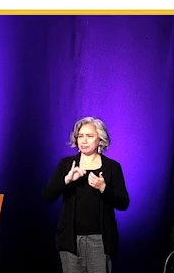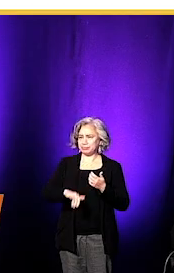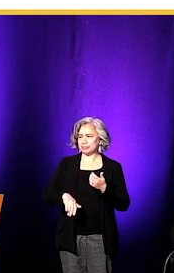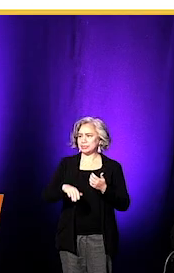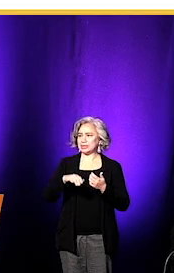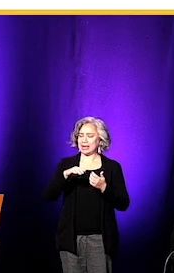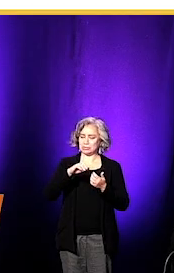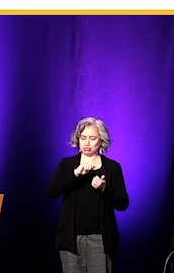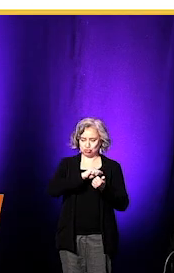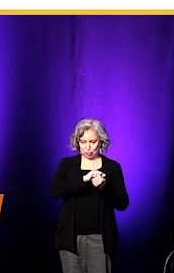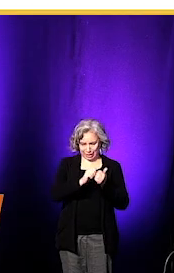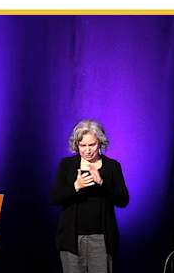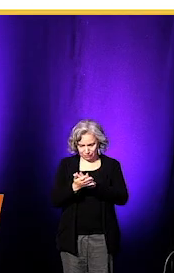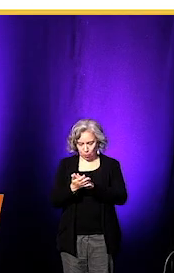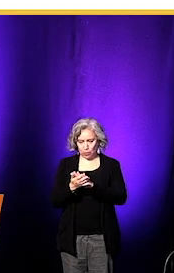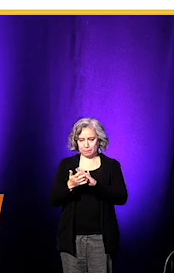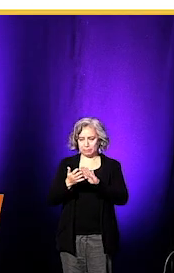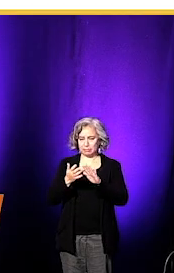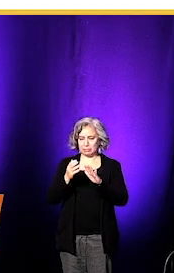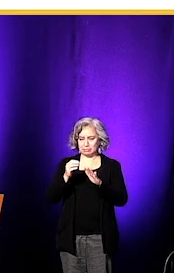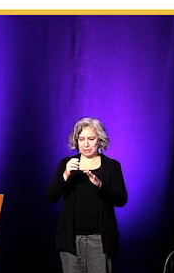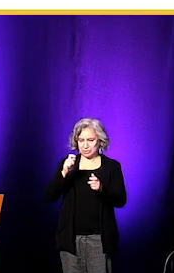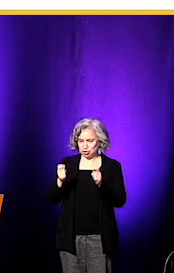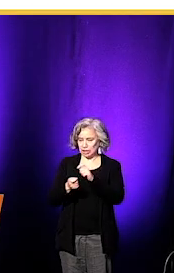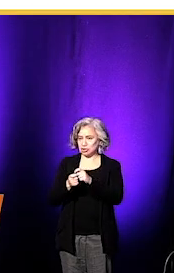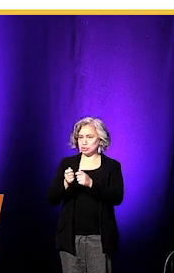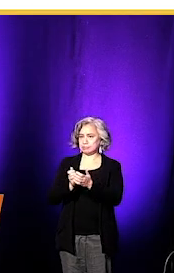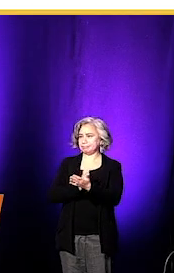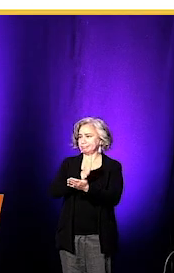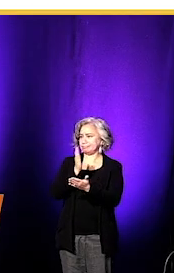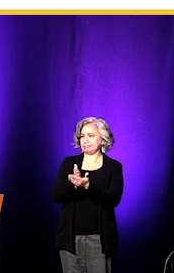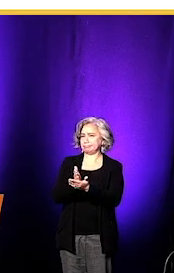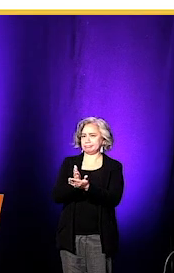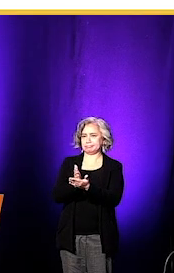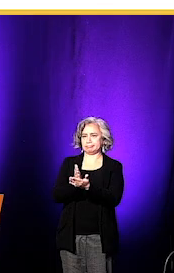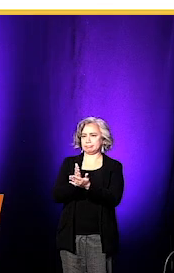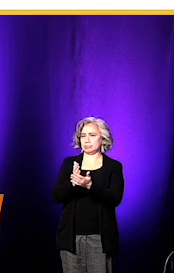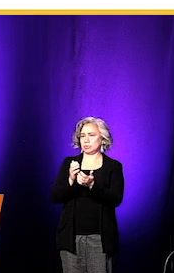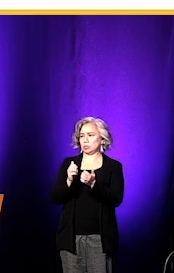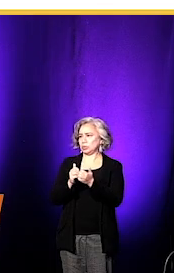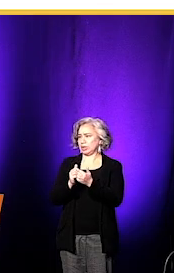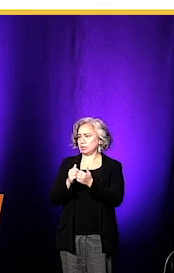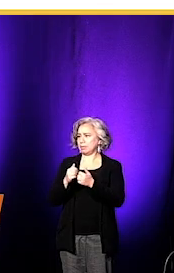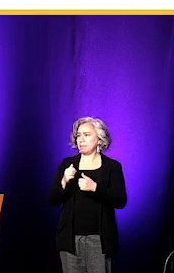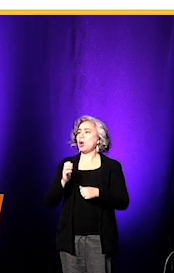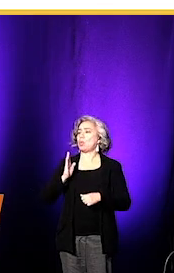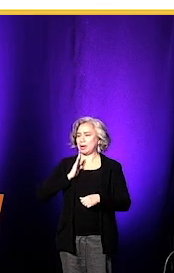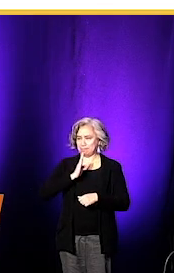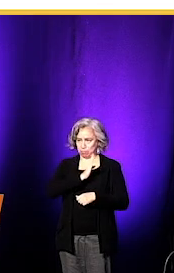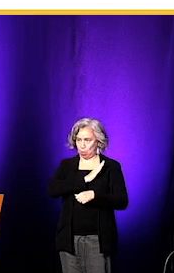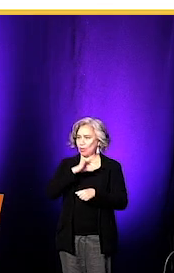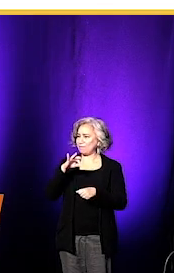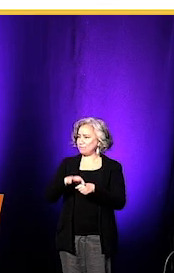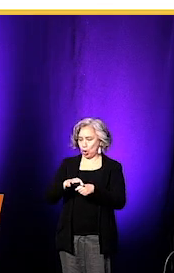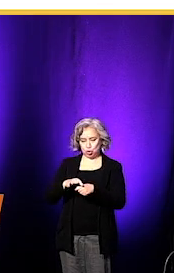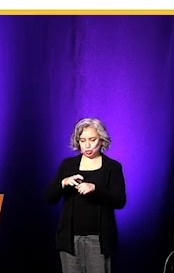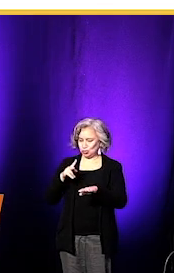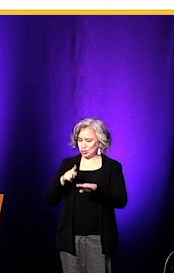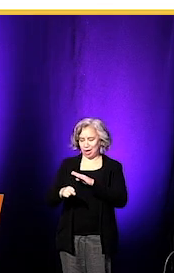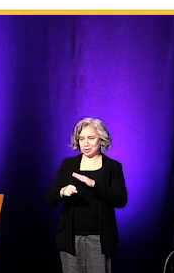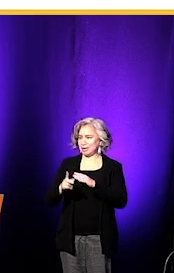change, absolute change, ended in one board vote. So I've been struggling with how do we